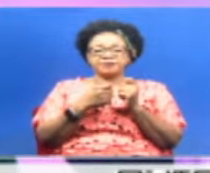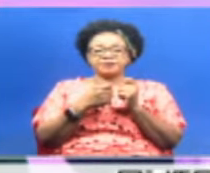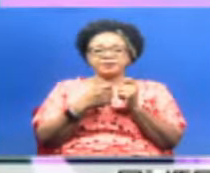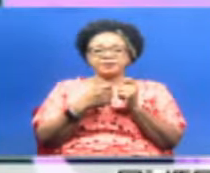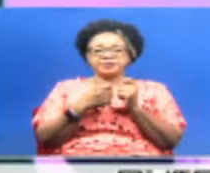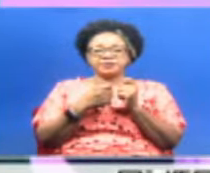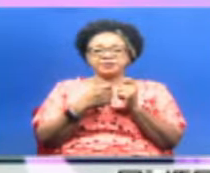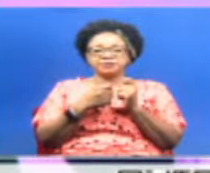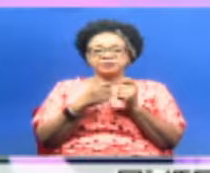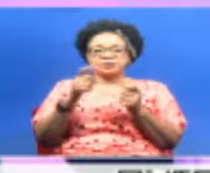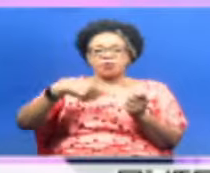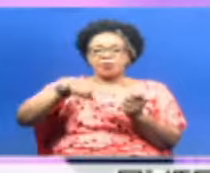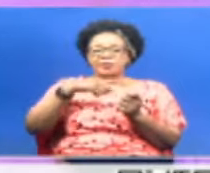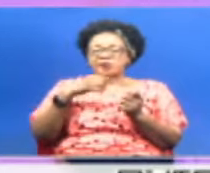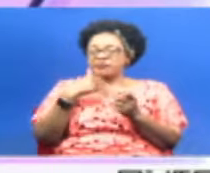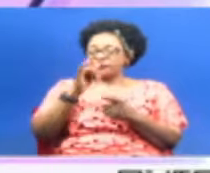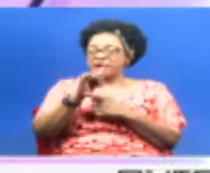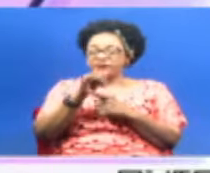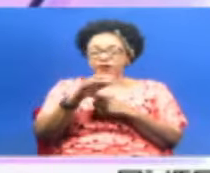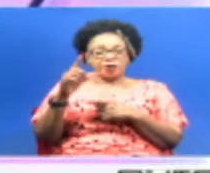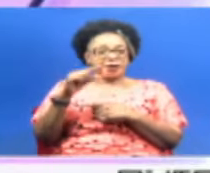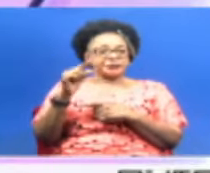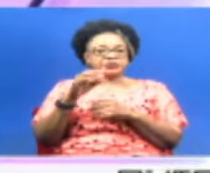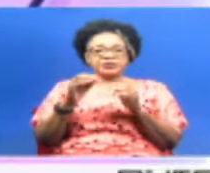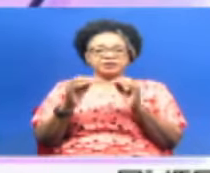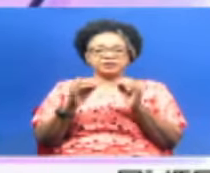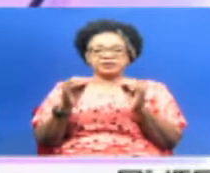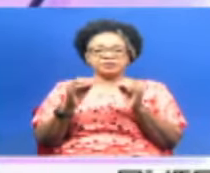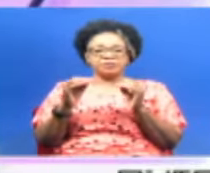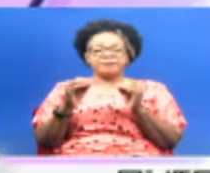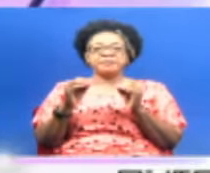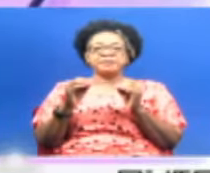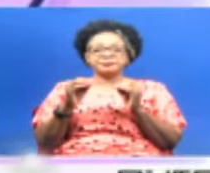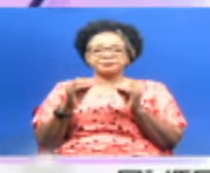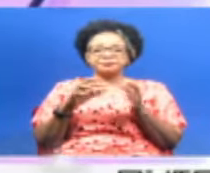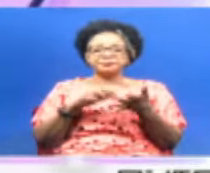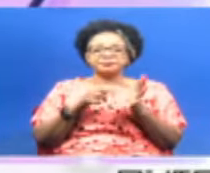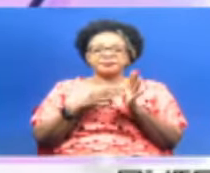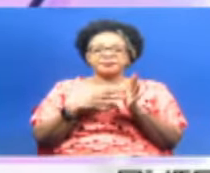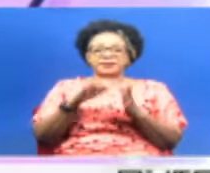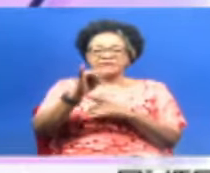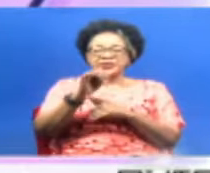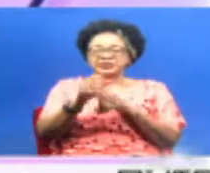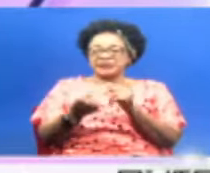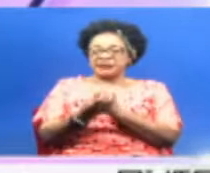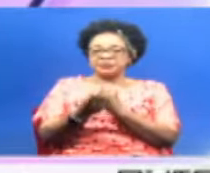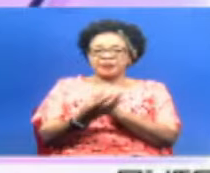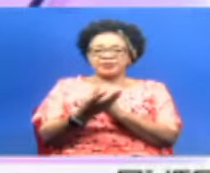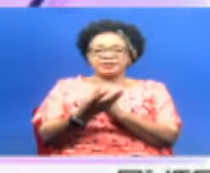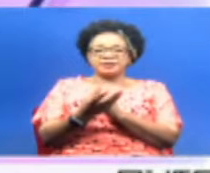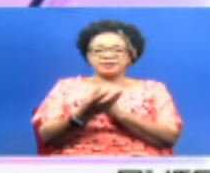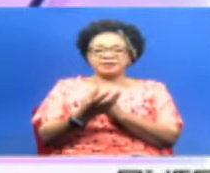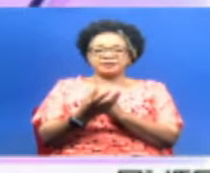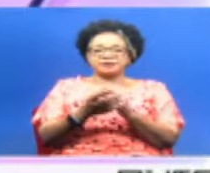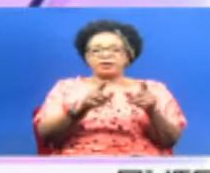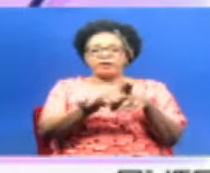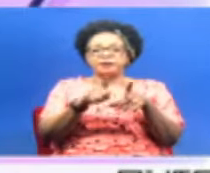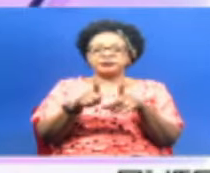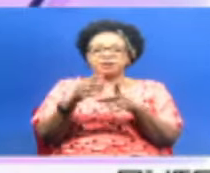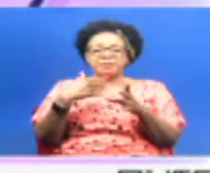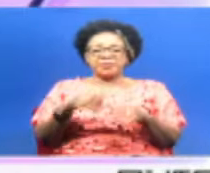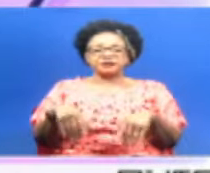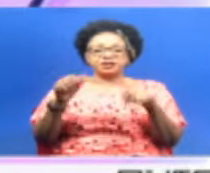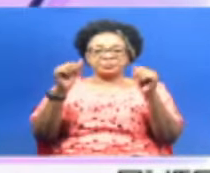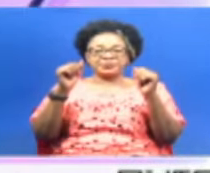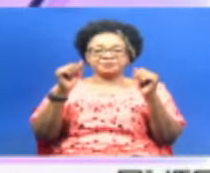club. We don't take that for granted. Now that you have been 100 years, that explains it. And I will negotiate with our chairman